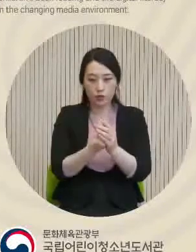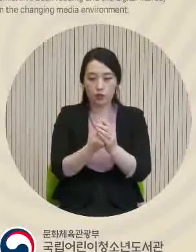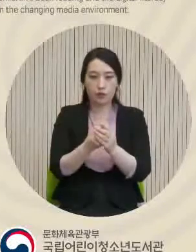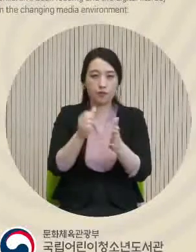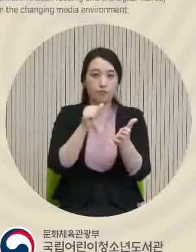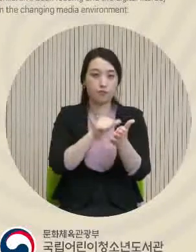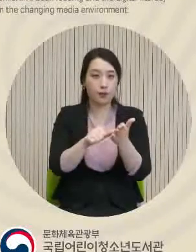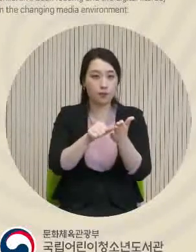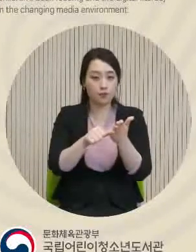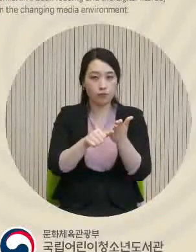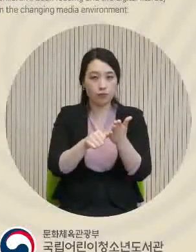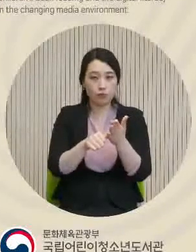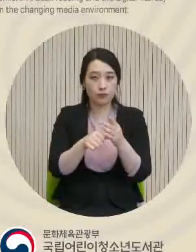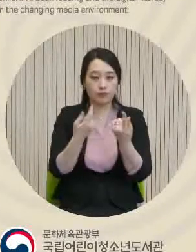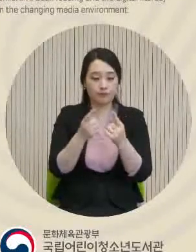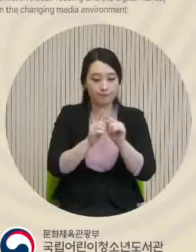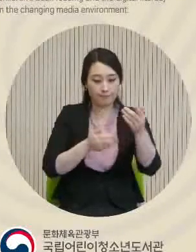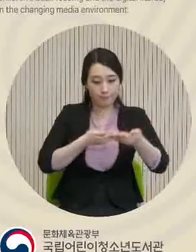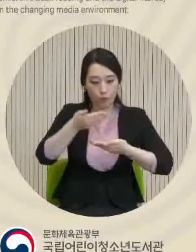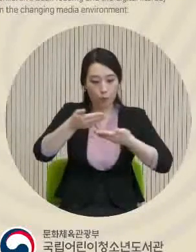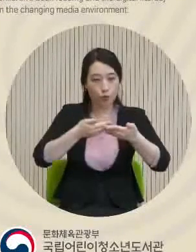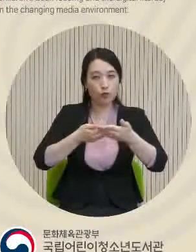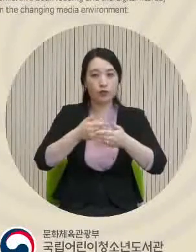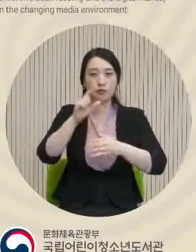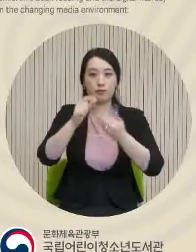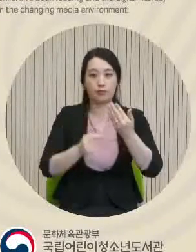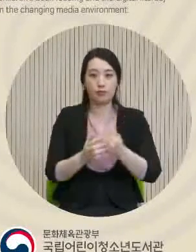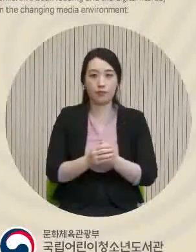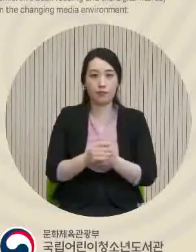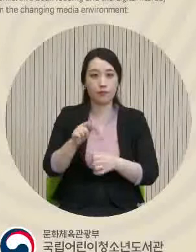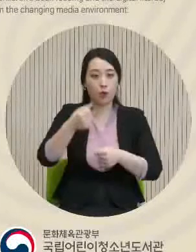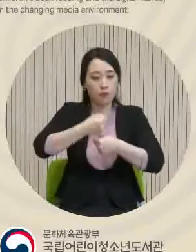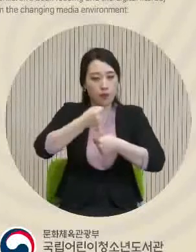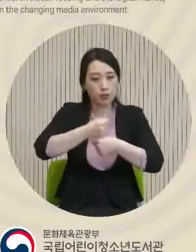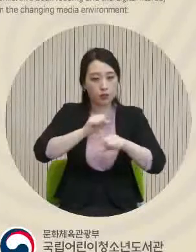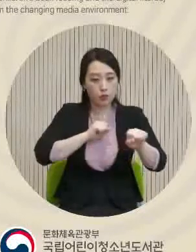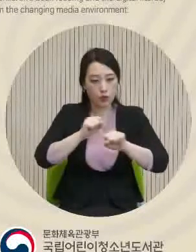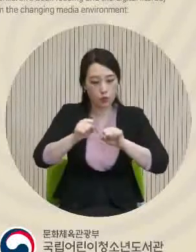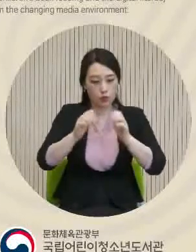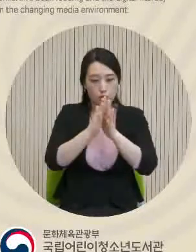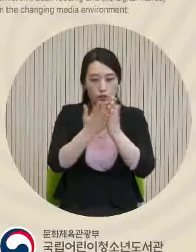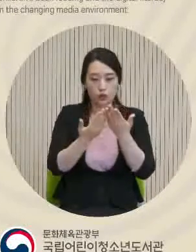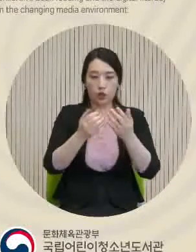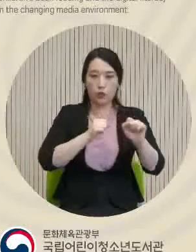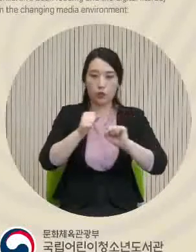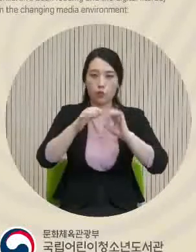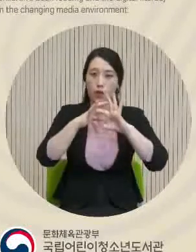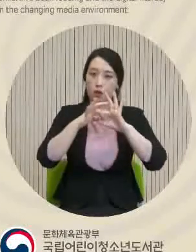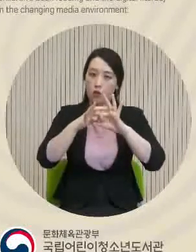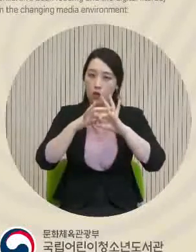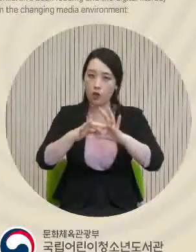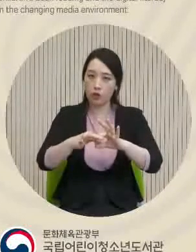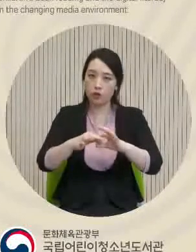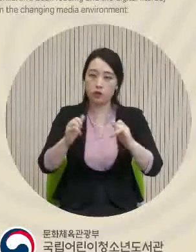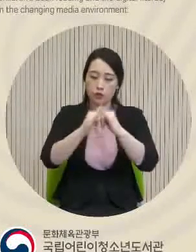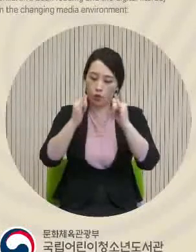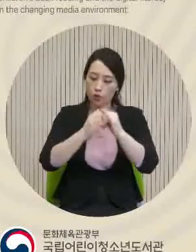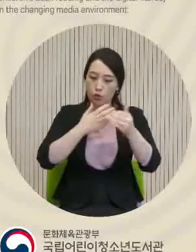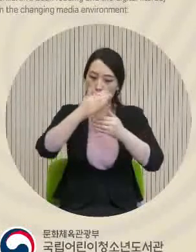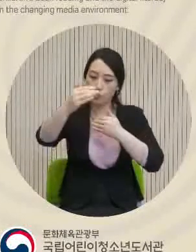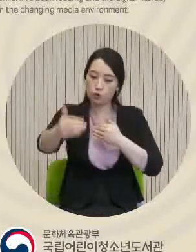they can share the outcome via the Padlets. And by doing so, they can